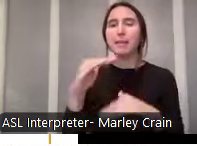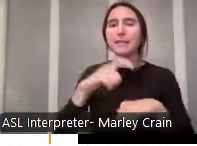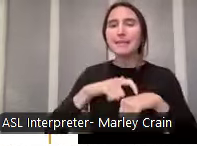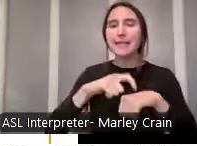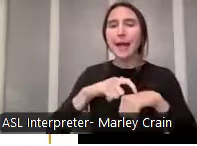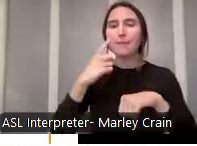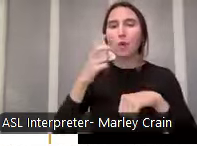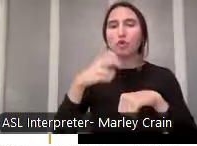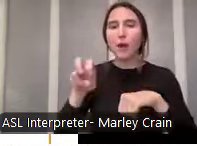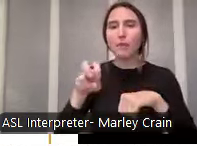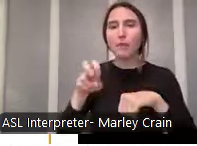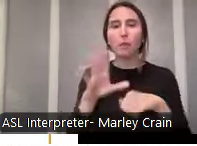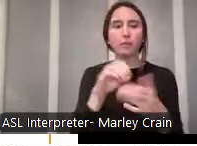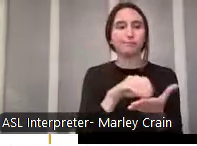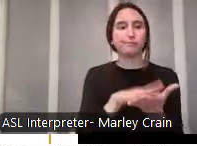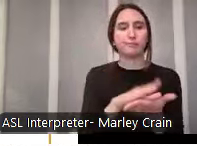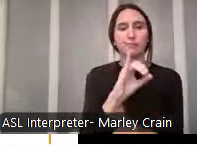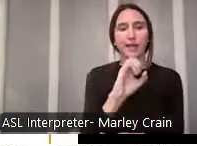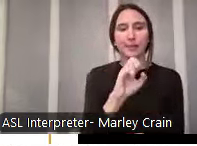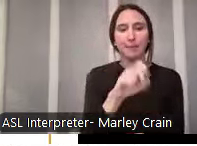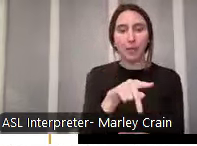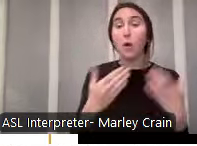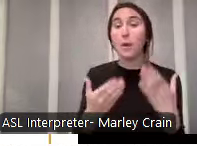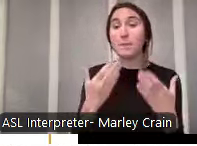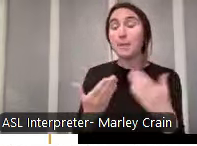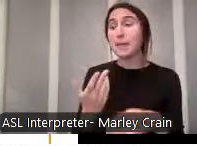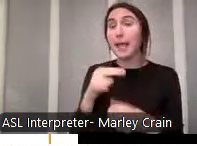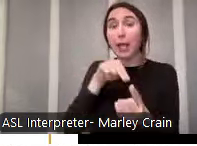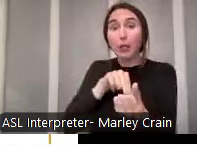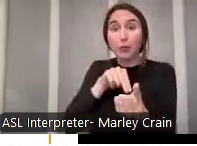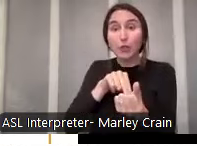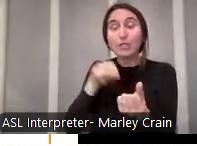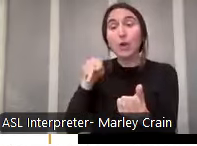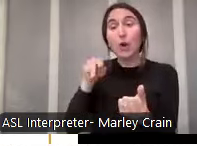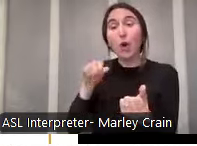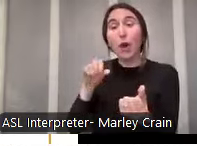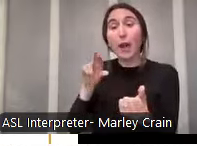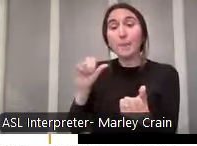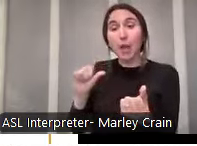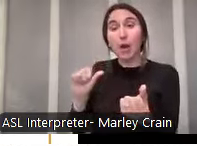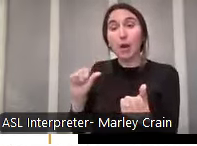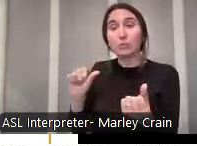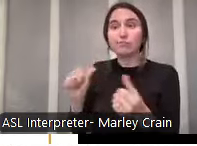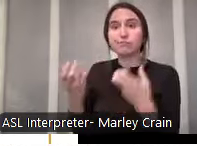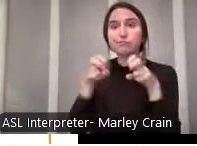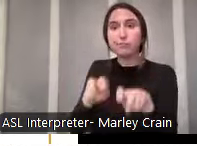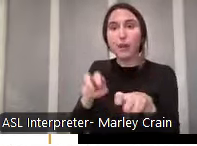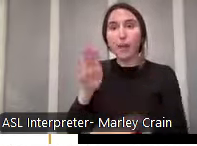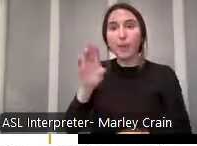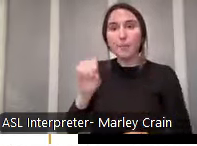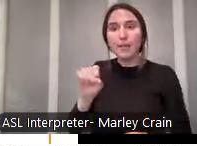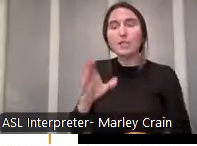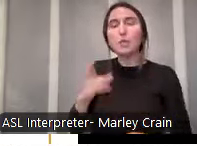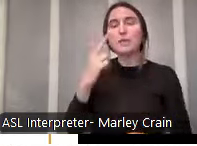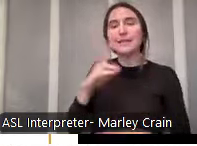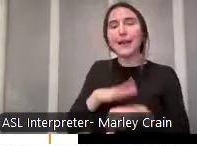If your child has a nurse or a para on the bus with them, it should say an extra seat. All of those things are